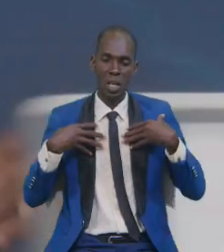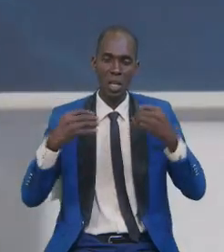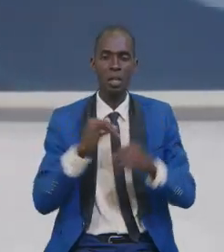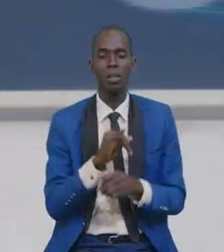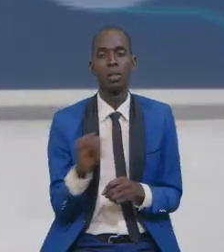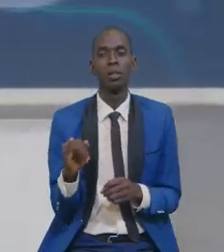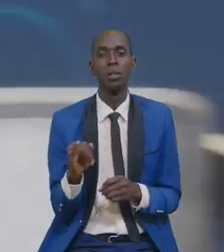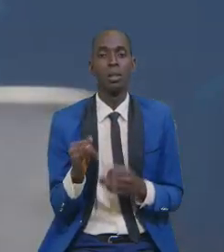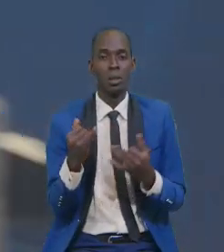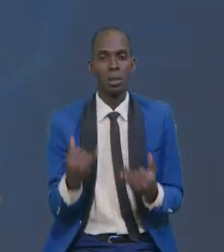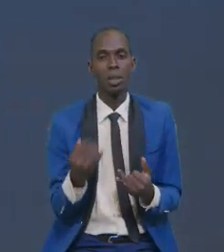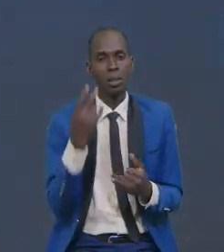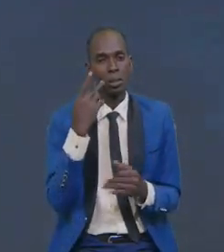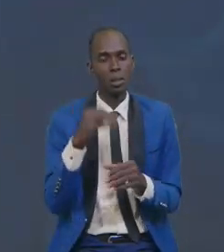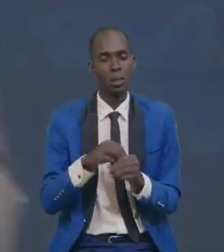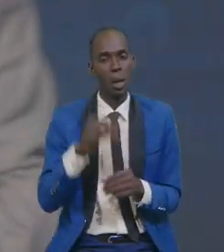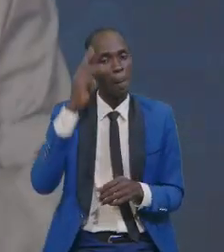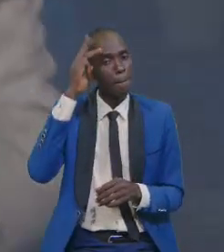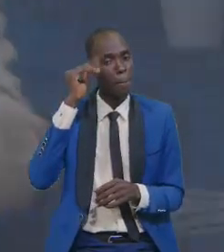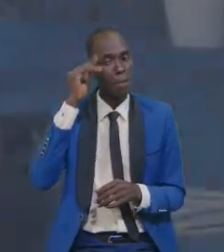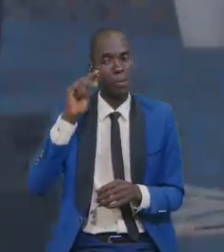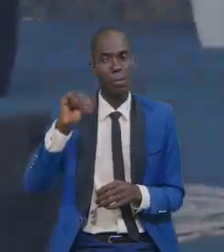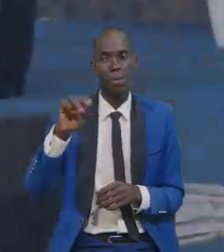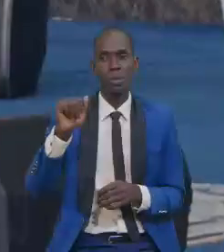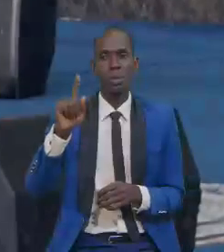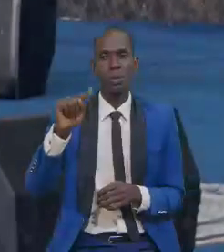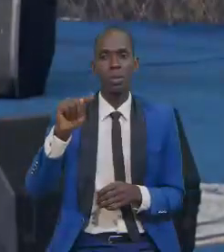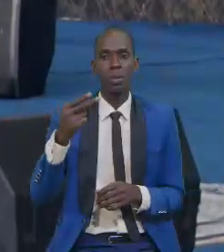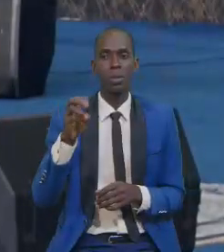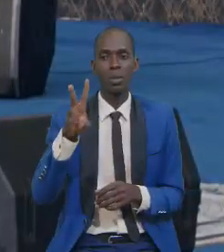We're looking at Matthew chapter 9 verse 6. In Matthew